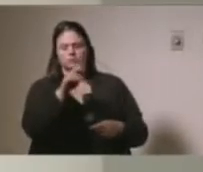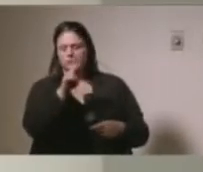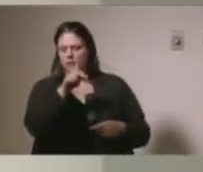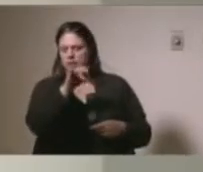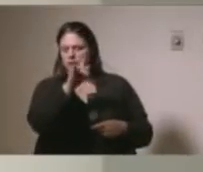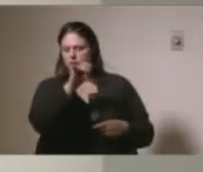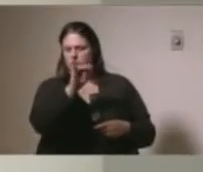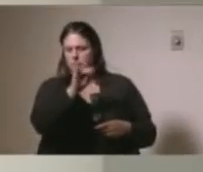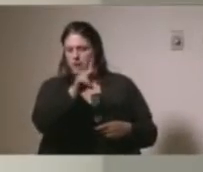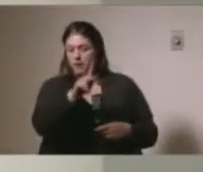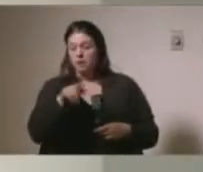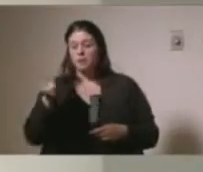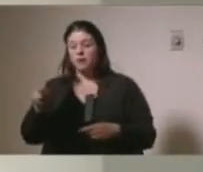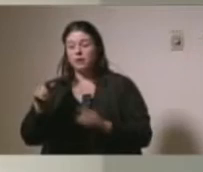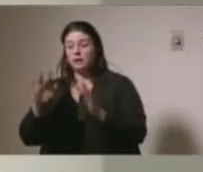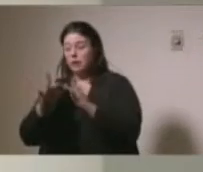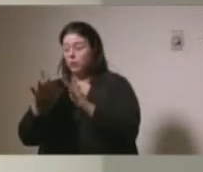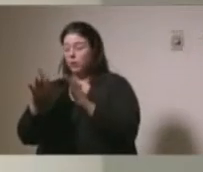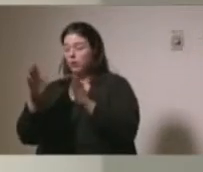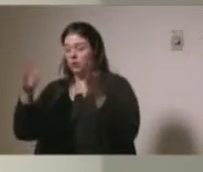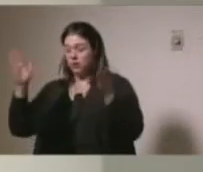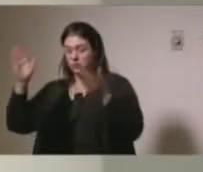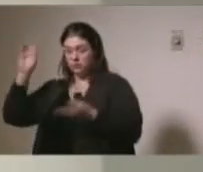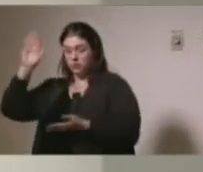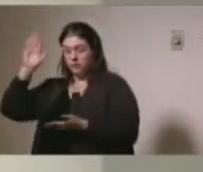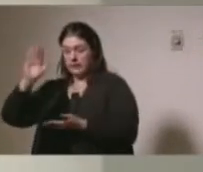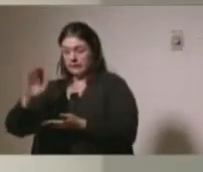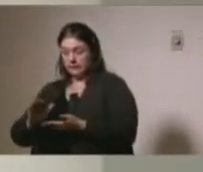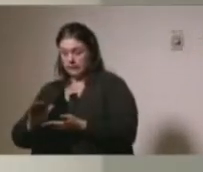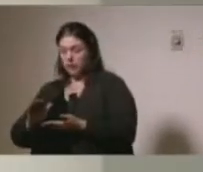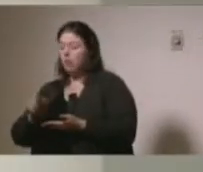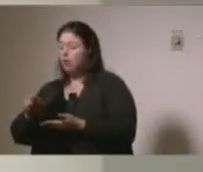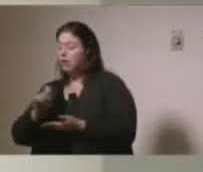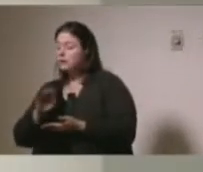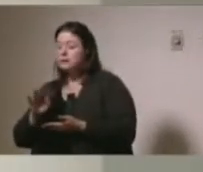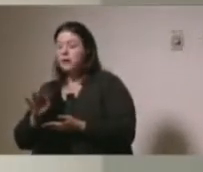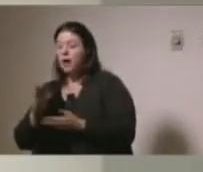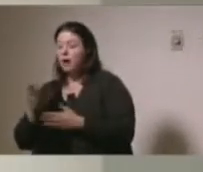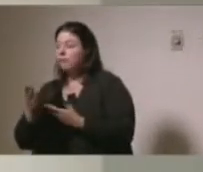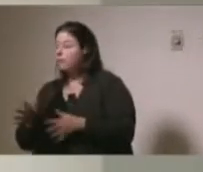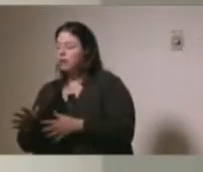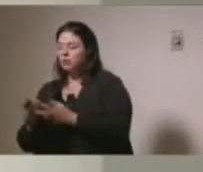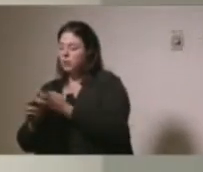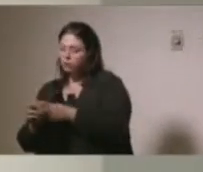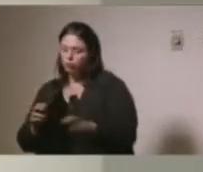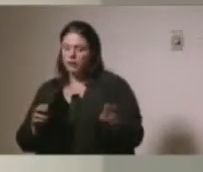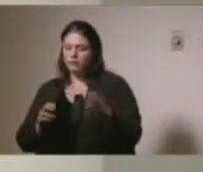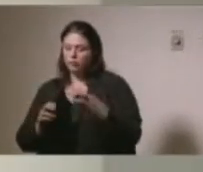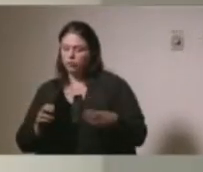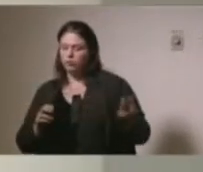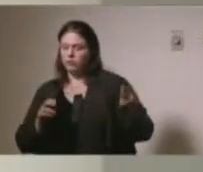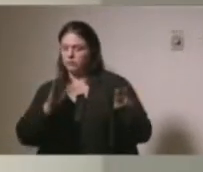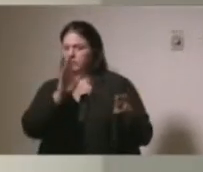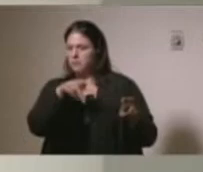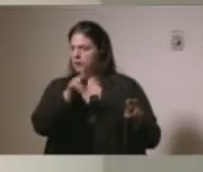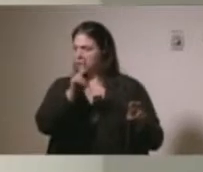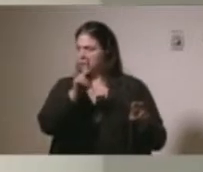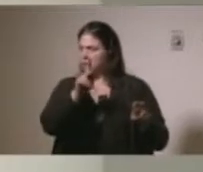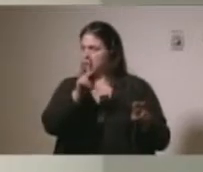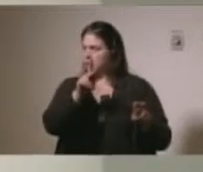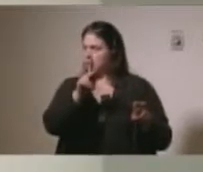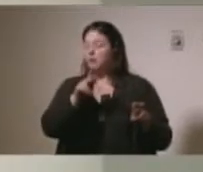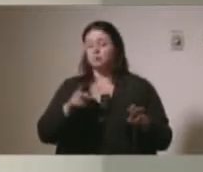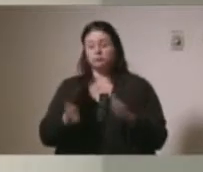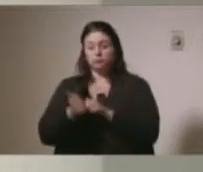is reduced, there is an opportunity for the staff to be transferred into the bank. For the most part, staff has accepted